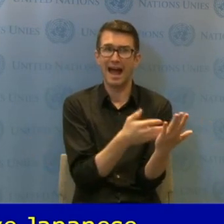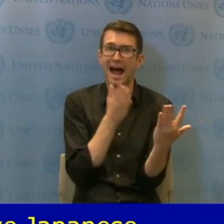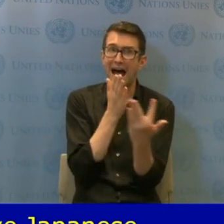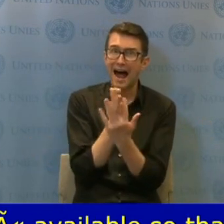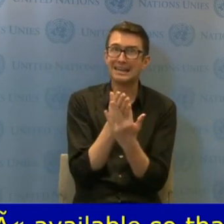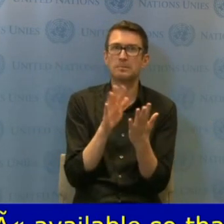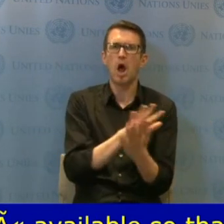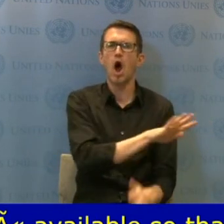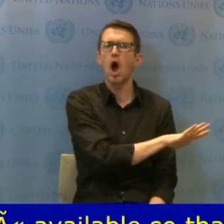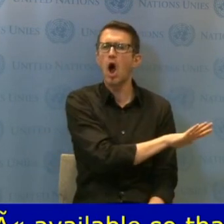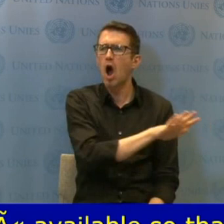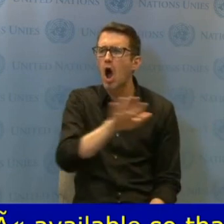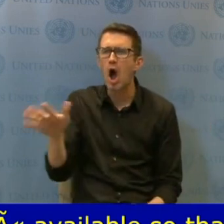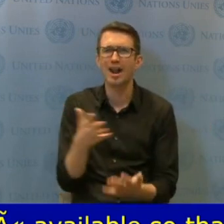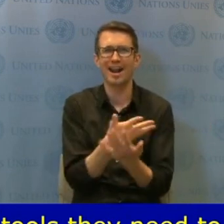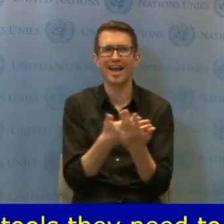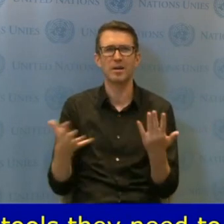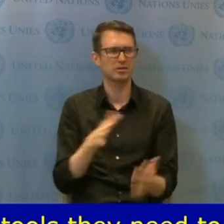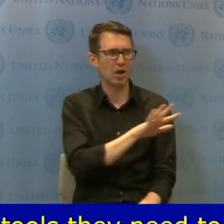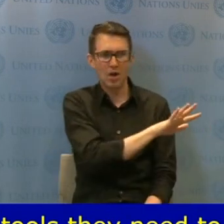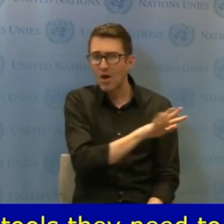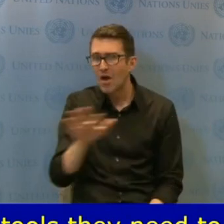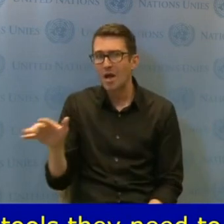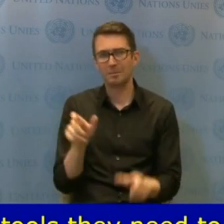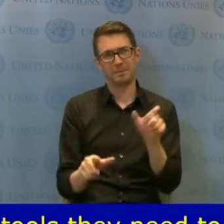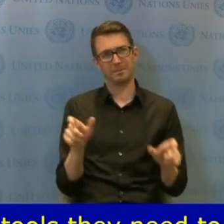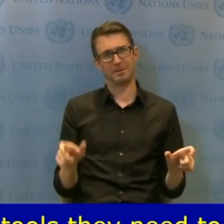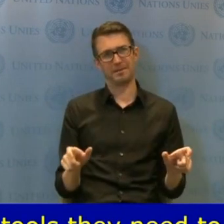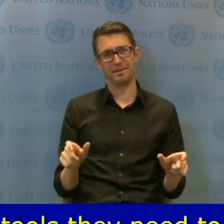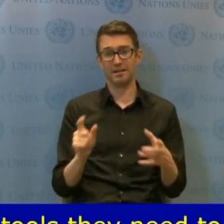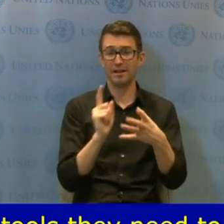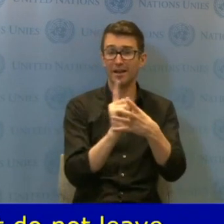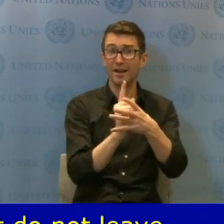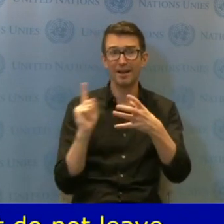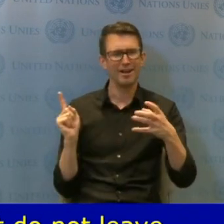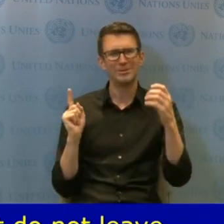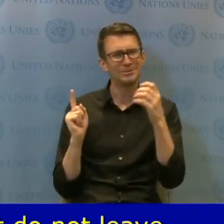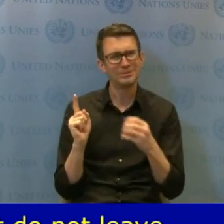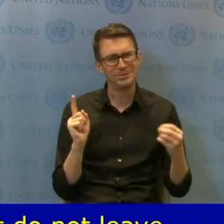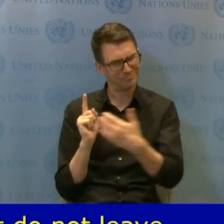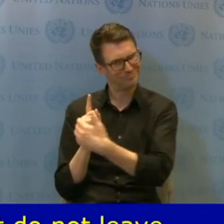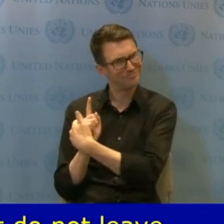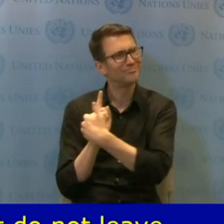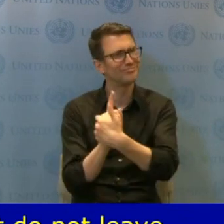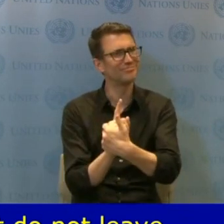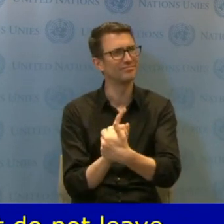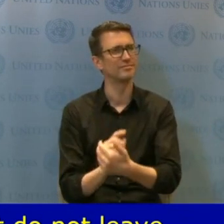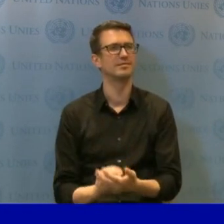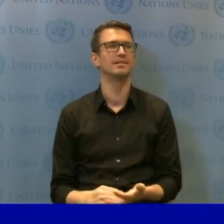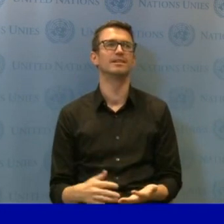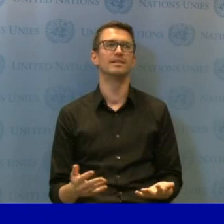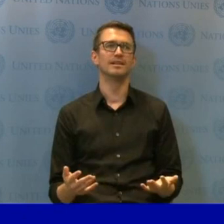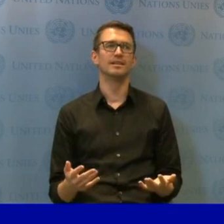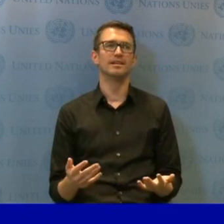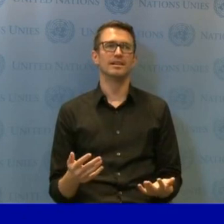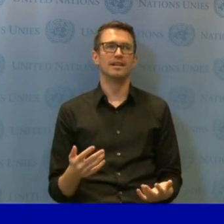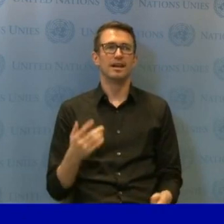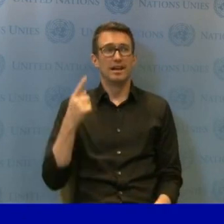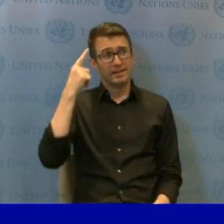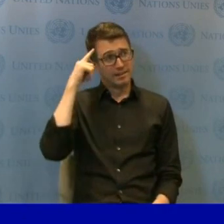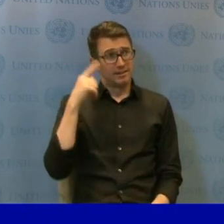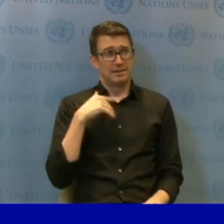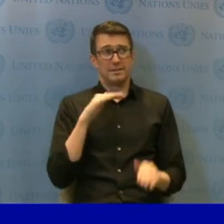You see, I think one of the things that we have to realize is that disability is something that any of us can join at any